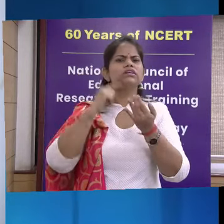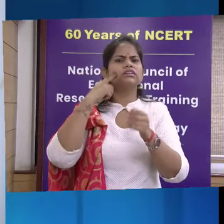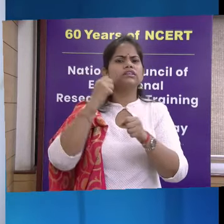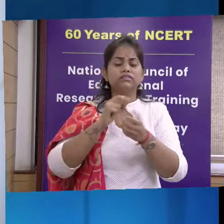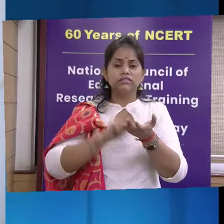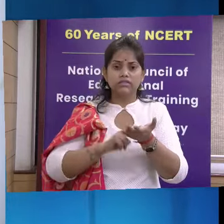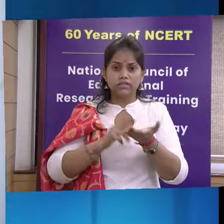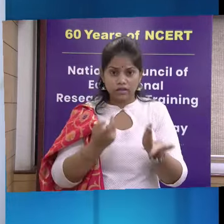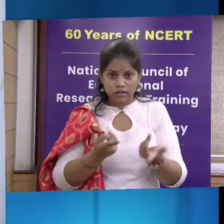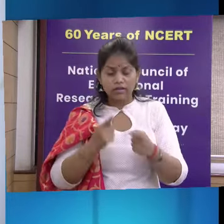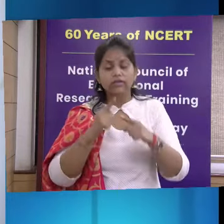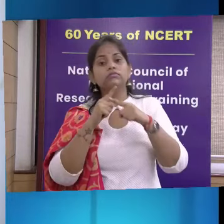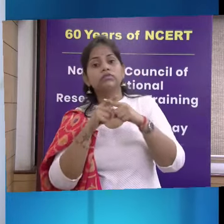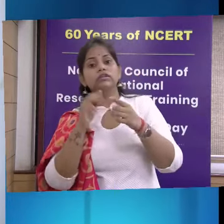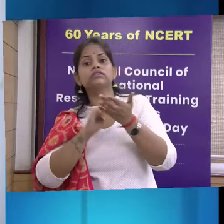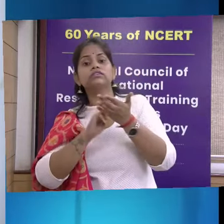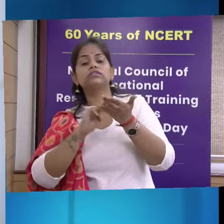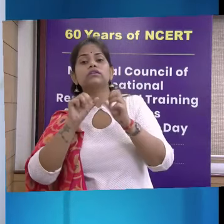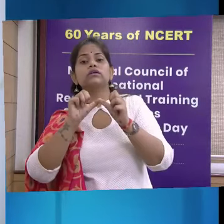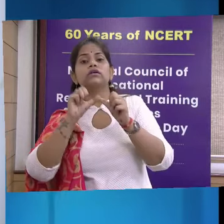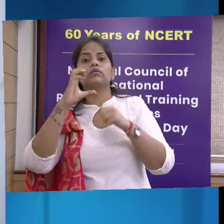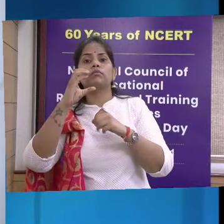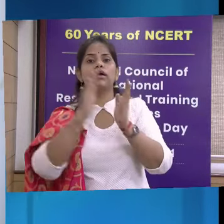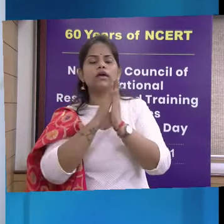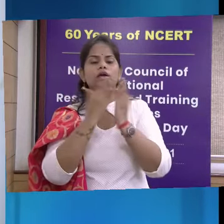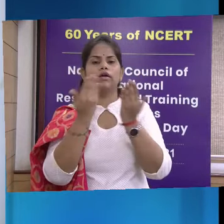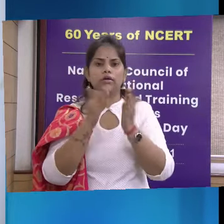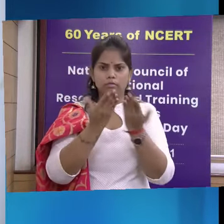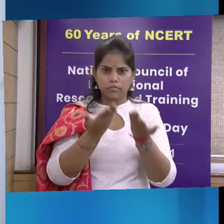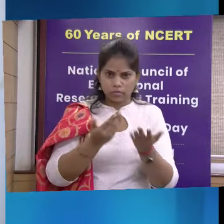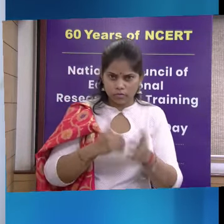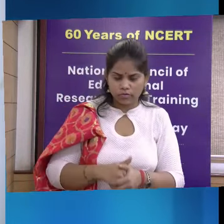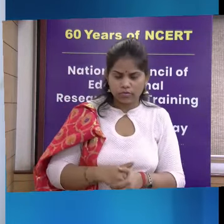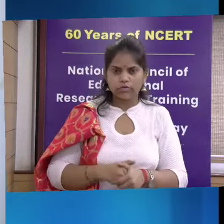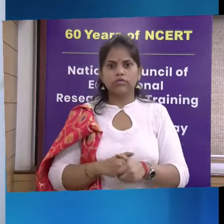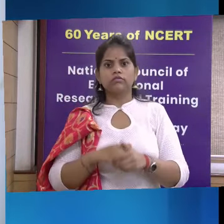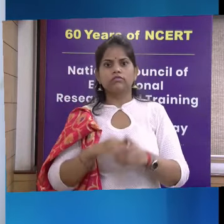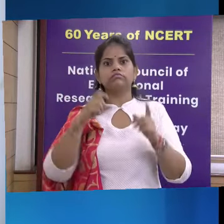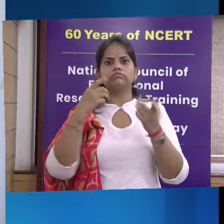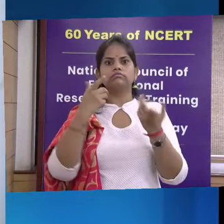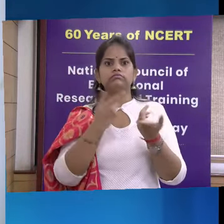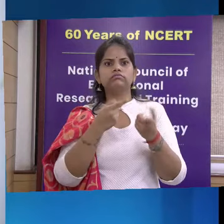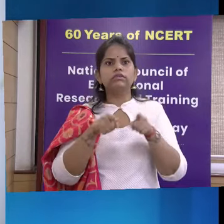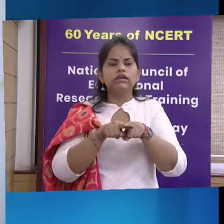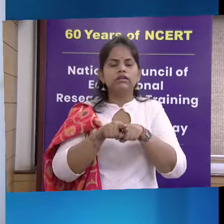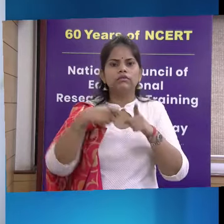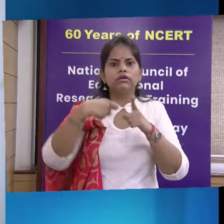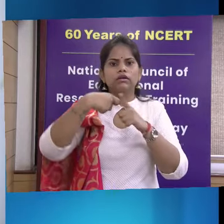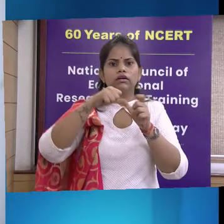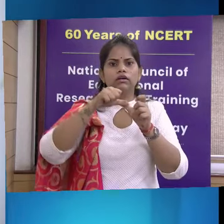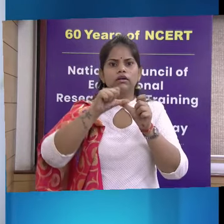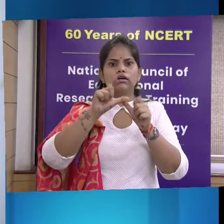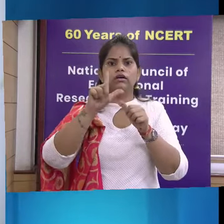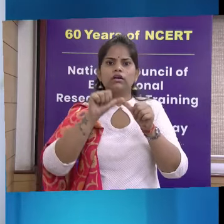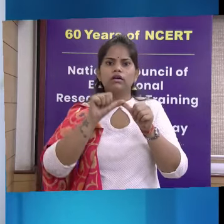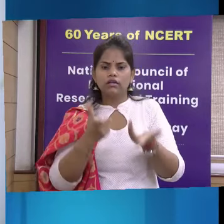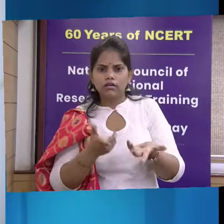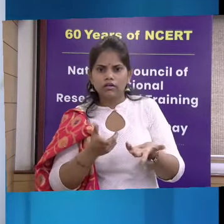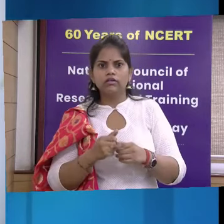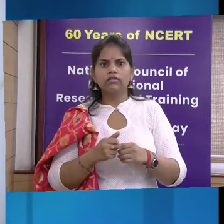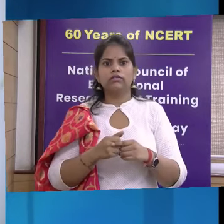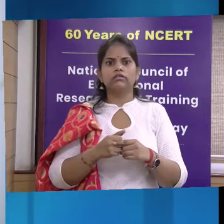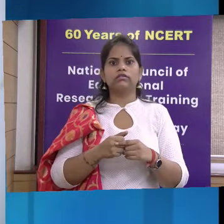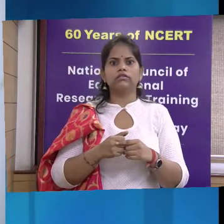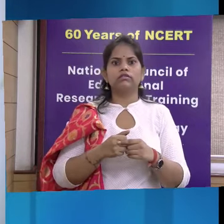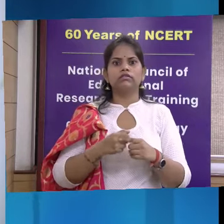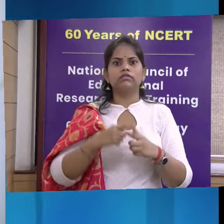also organizing events like Kala Utshav, Yoga Olympiad, Jawaharlal Nehru Science